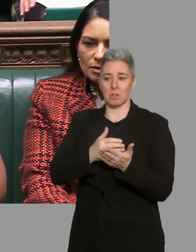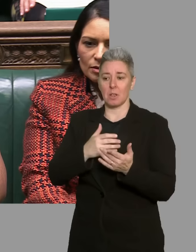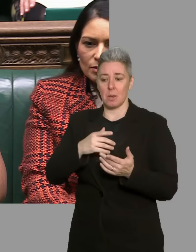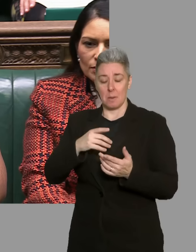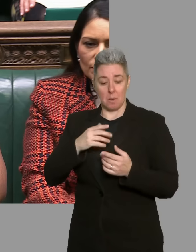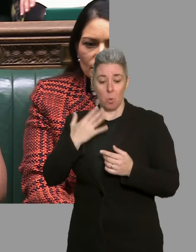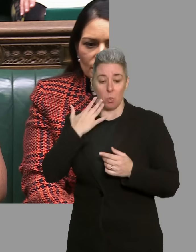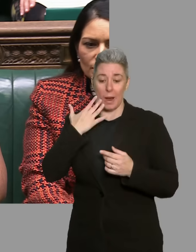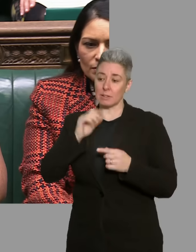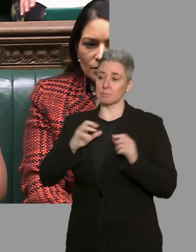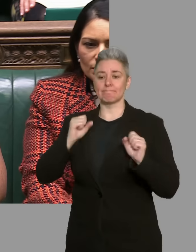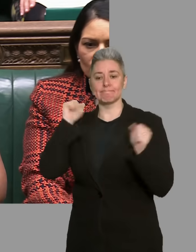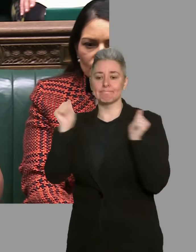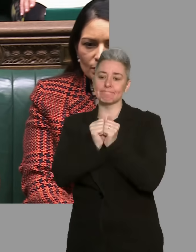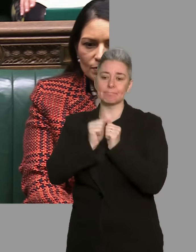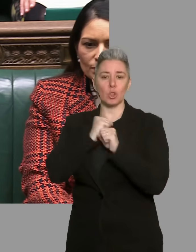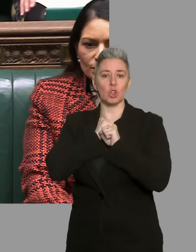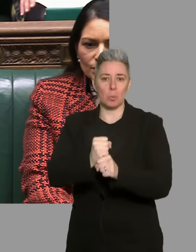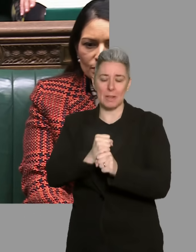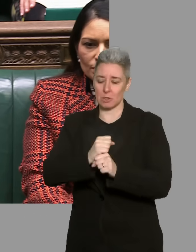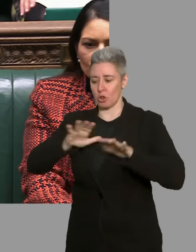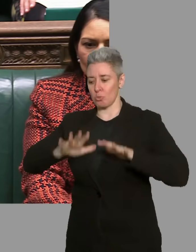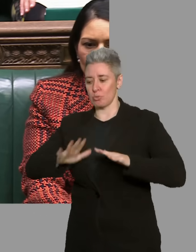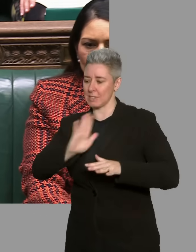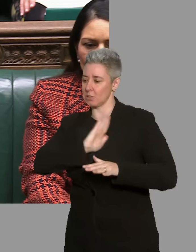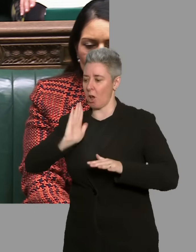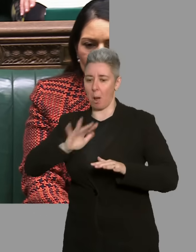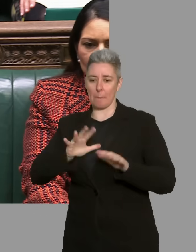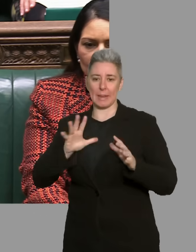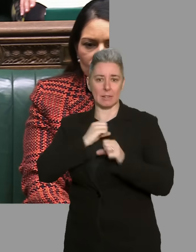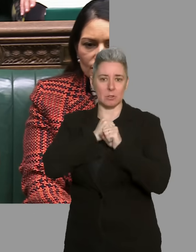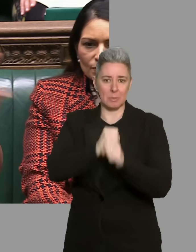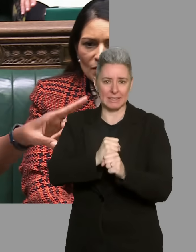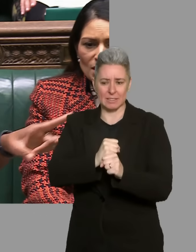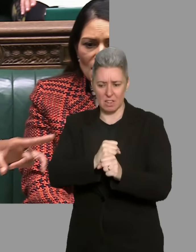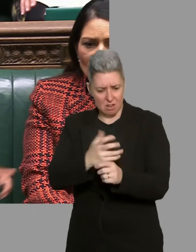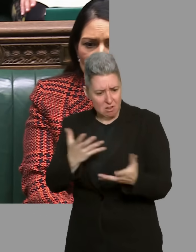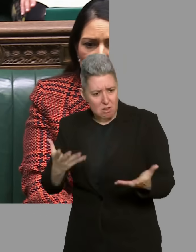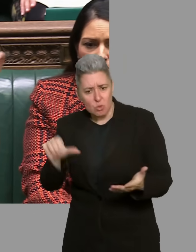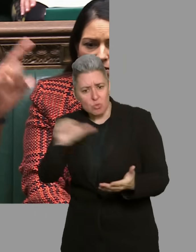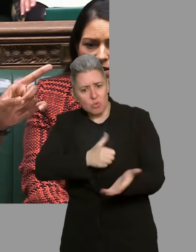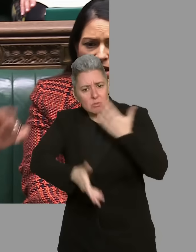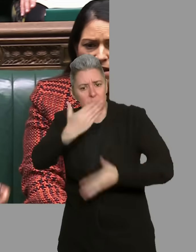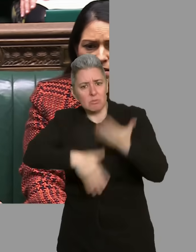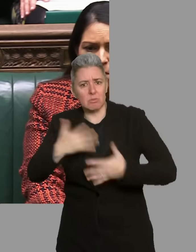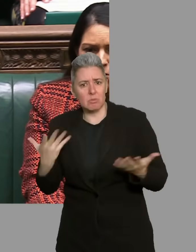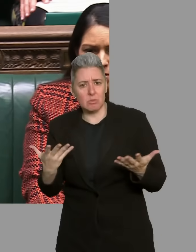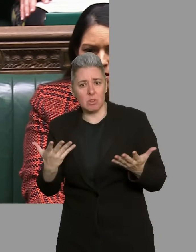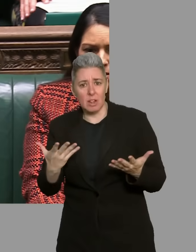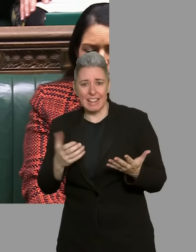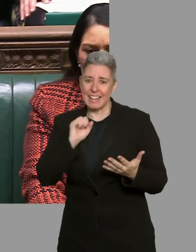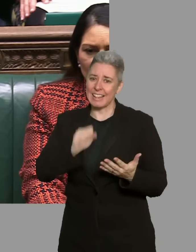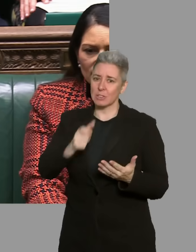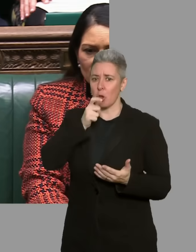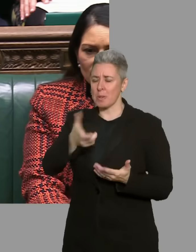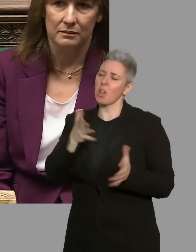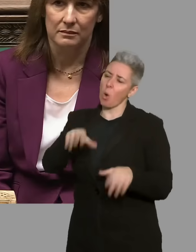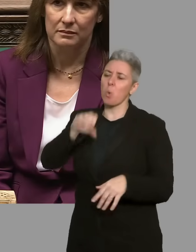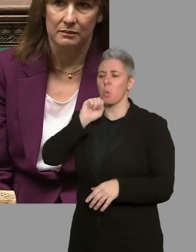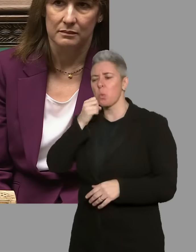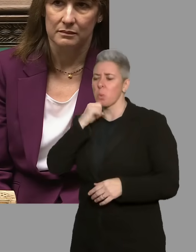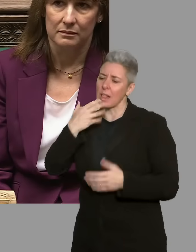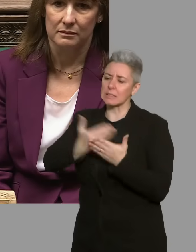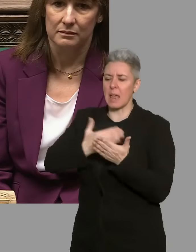quite frankly, are not good enough. It shows a fundamental lack of respect for all of us here and the people we